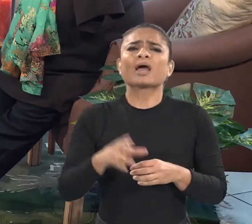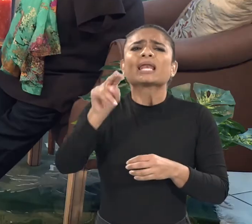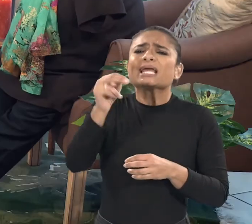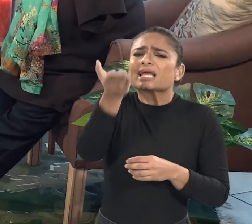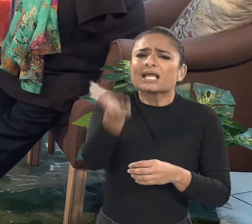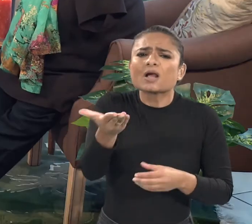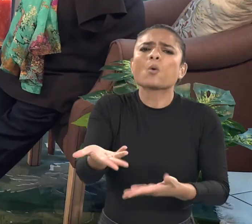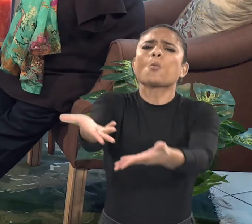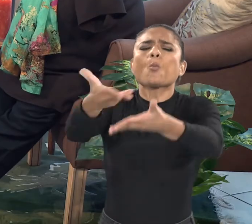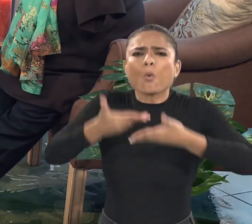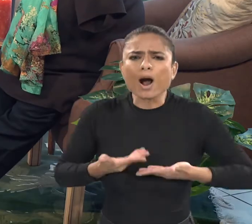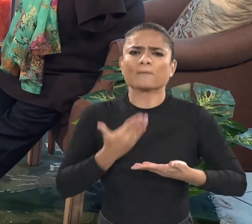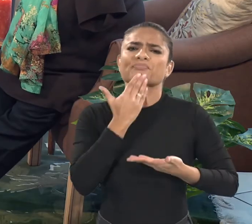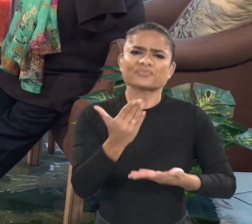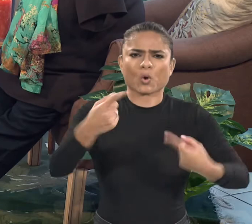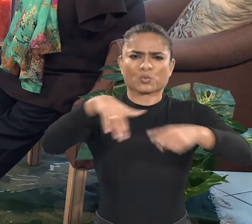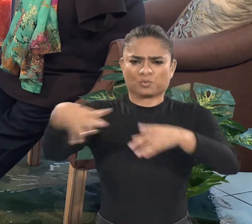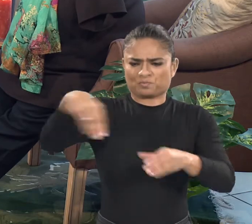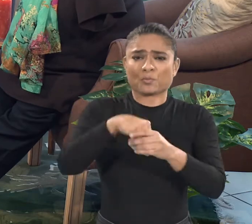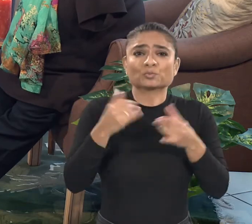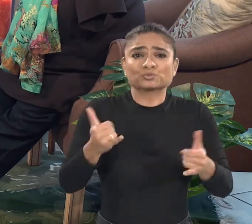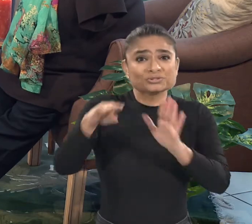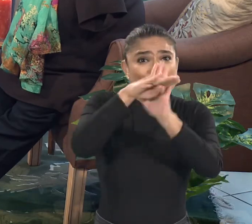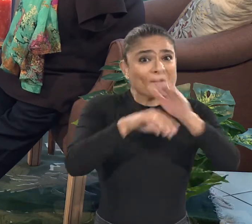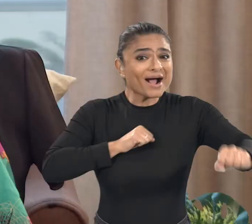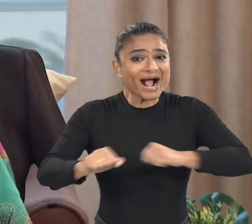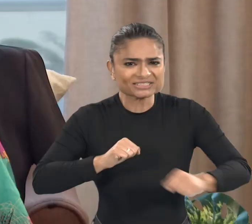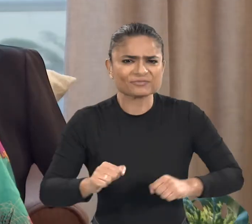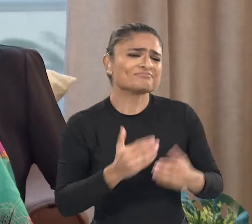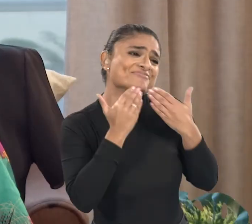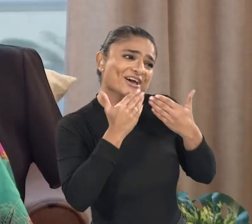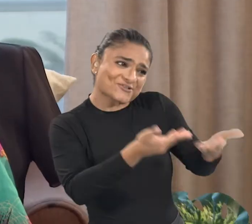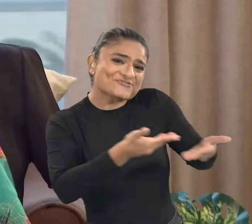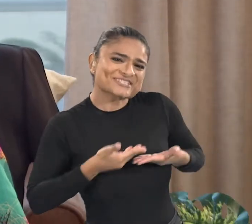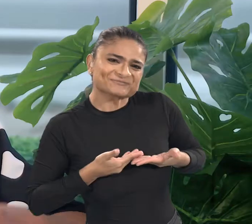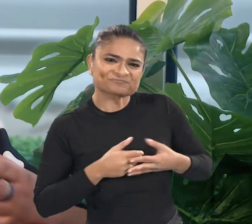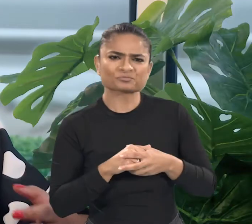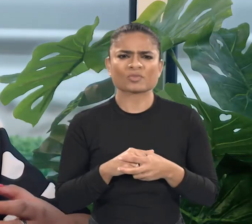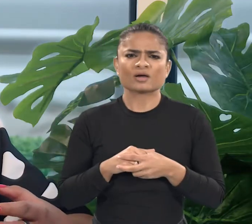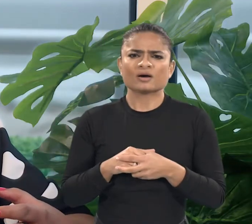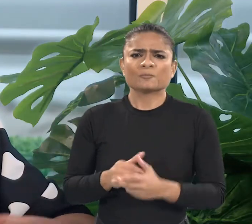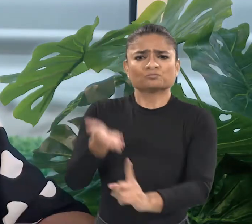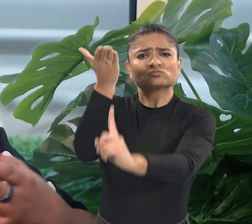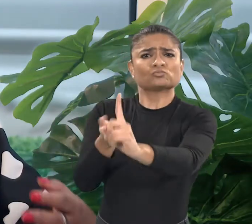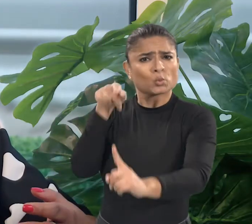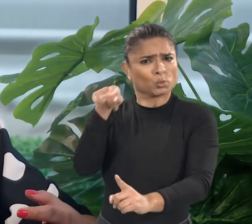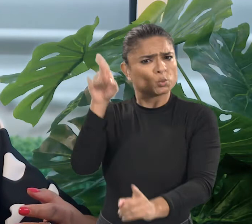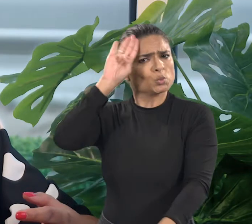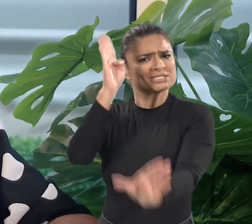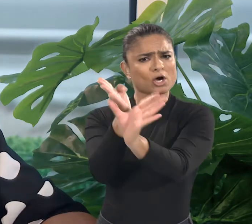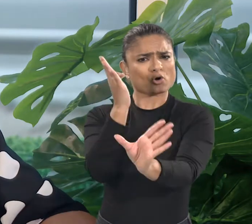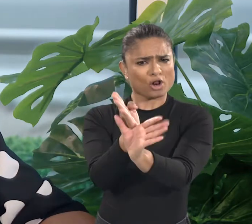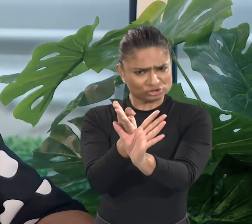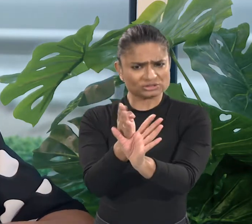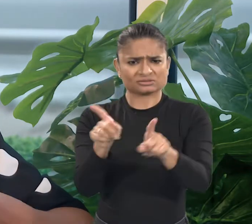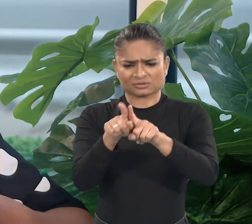Hello, Nikki, and welcome. Thank you so much for joining us here today on Activated. Thanks for having me. Now, Nikki, you are a psychologist